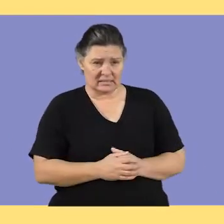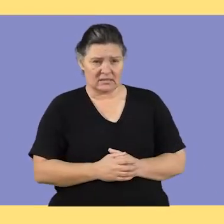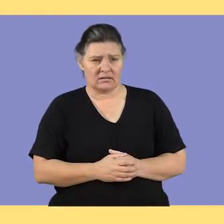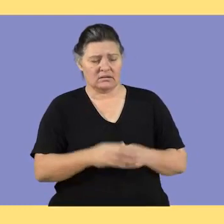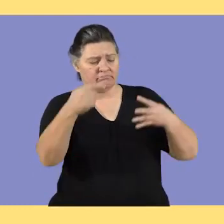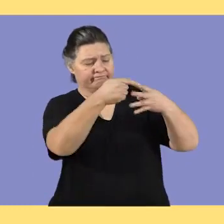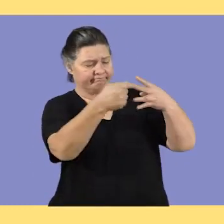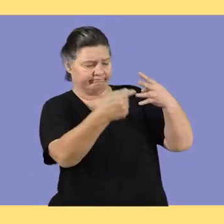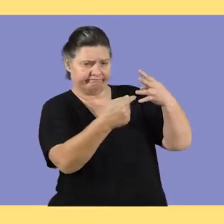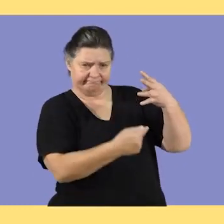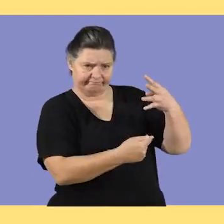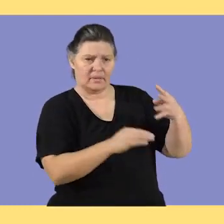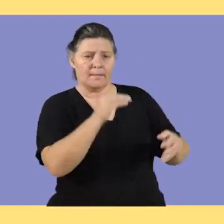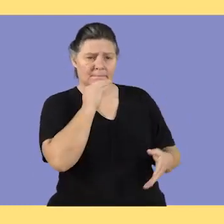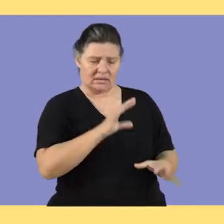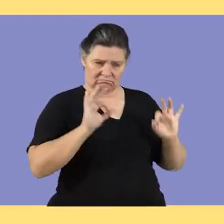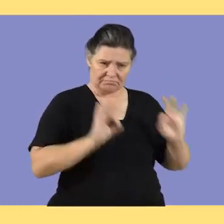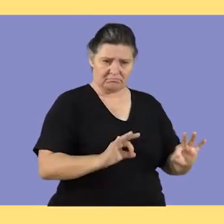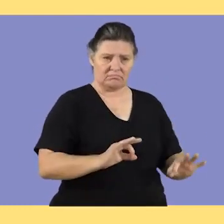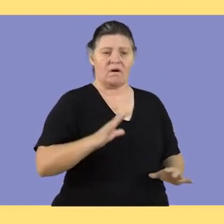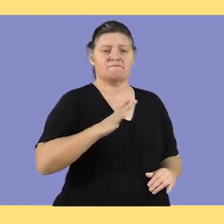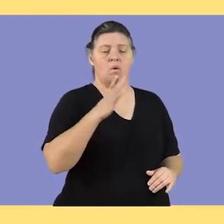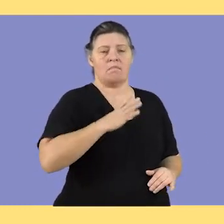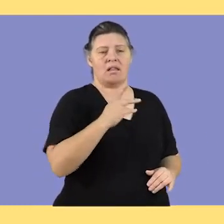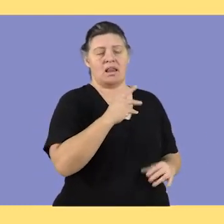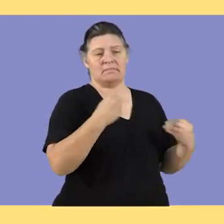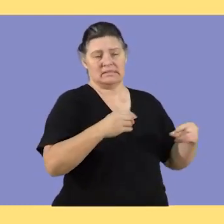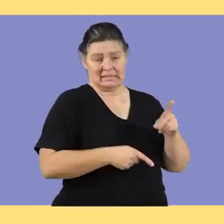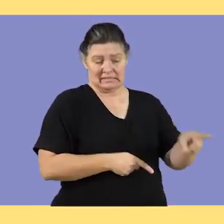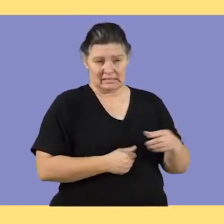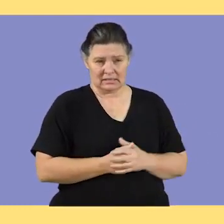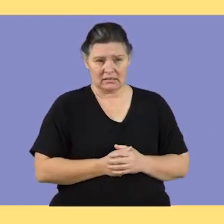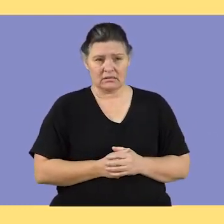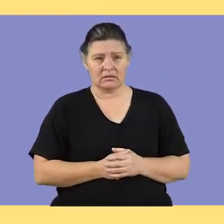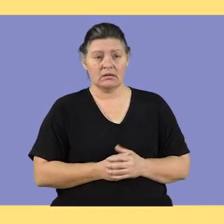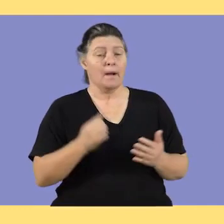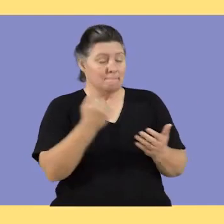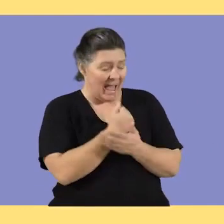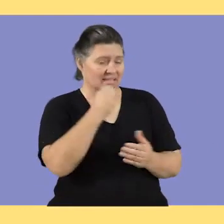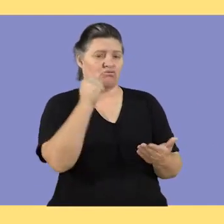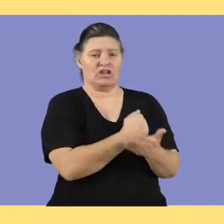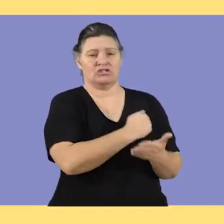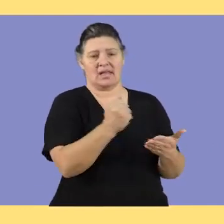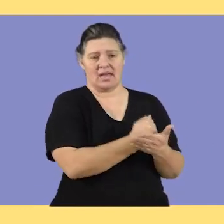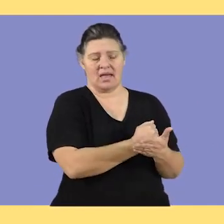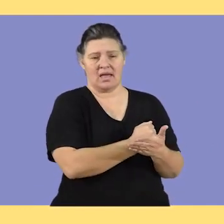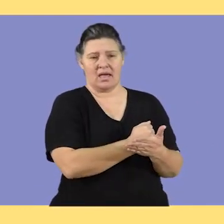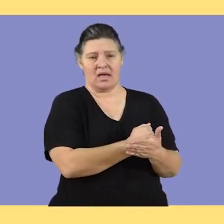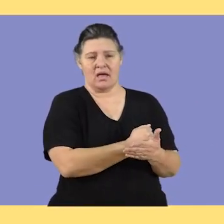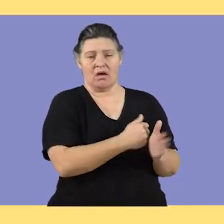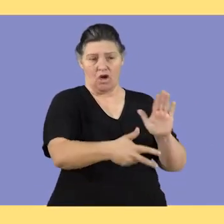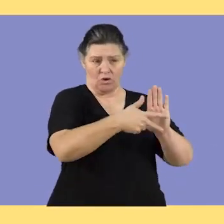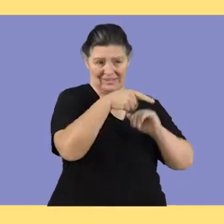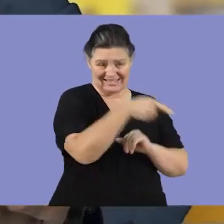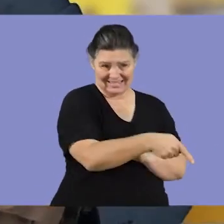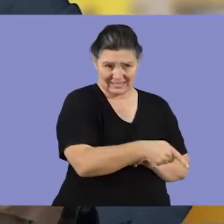business, these are the signs or the characteristics that will tell you that this is a formal business. It has to be registered with a particular